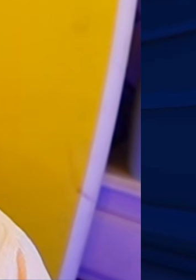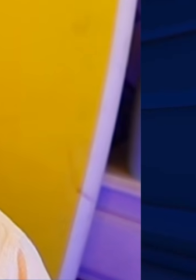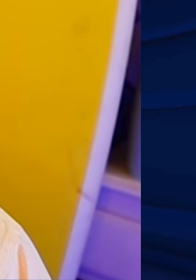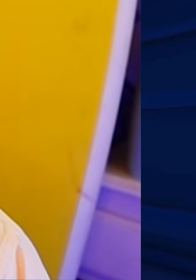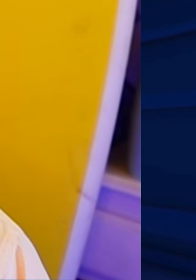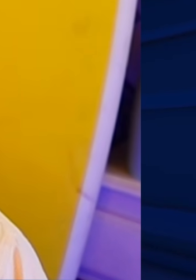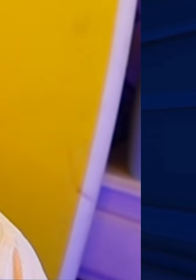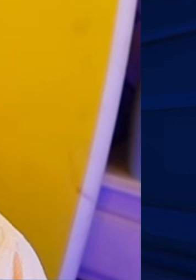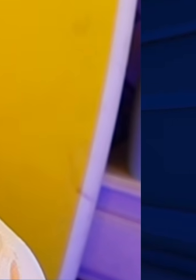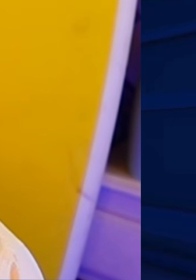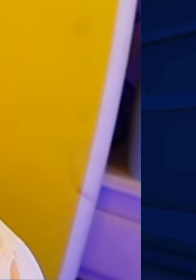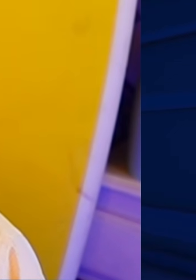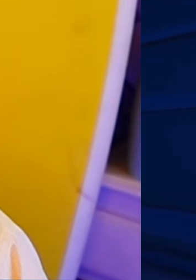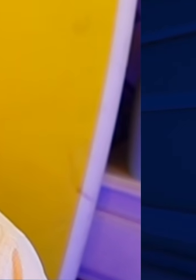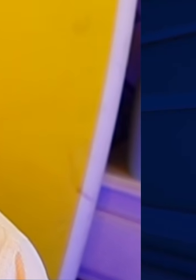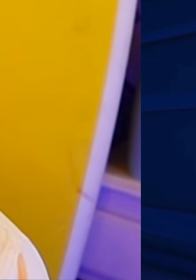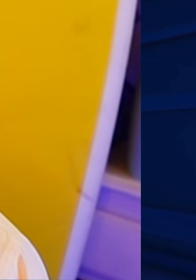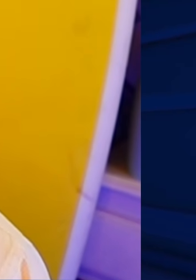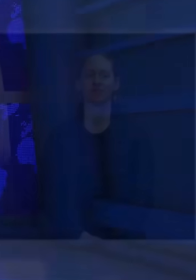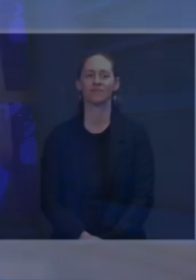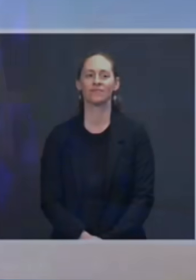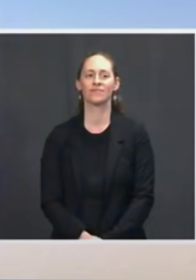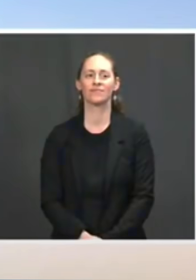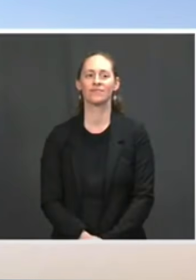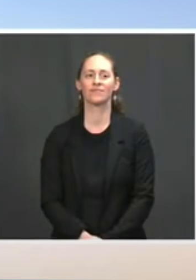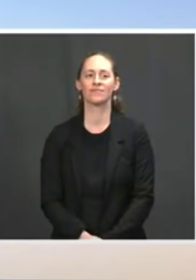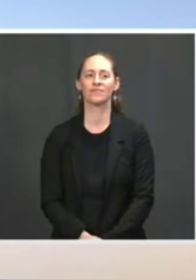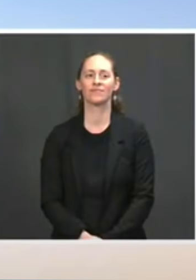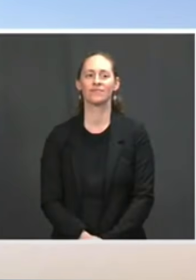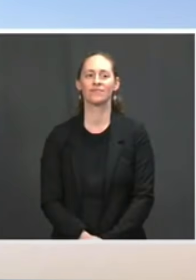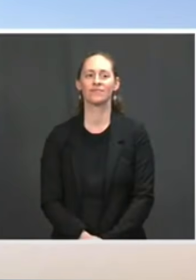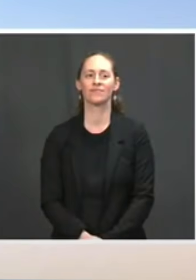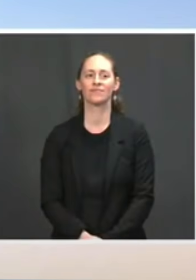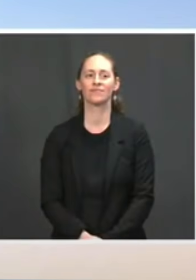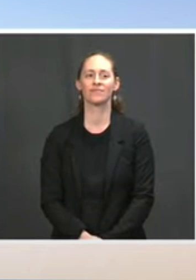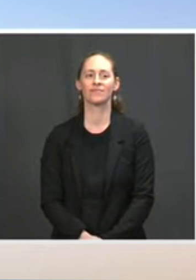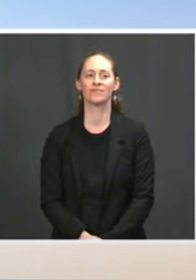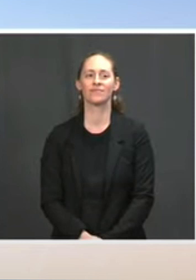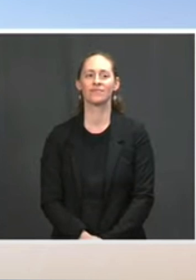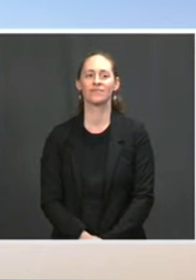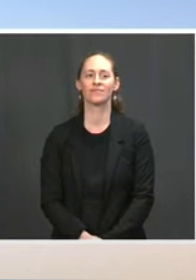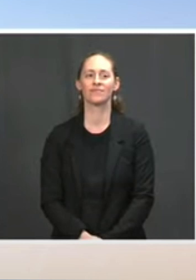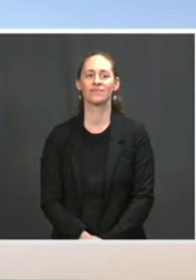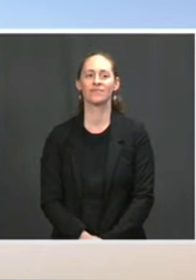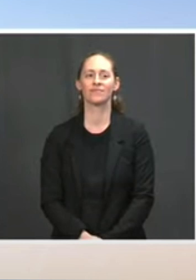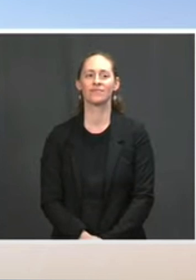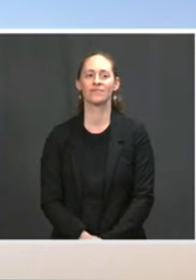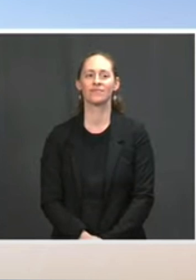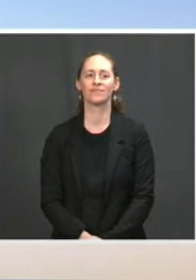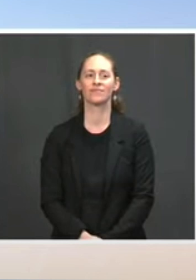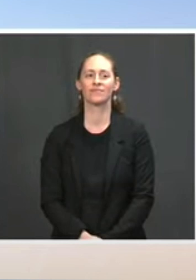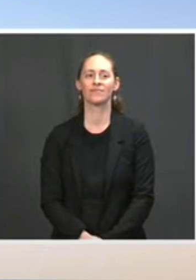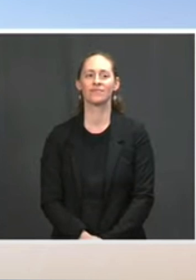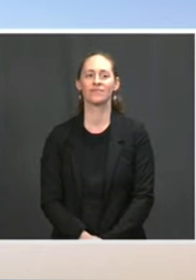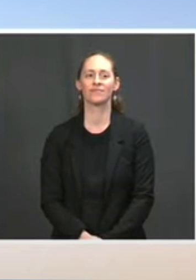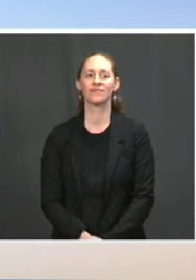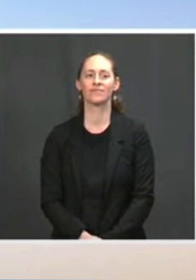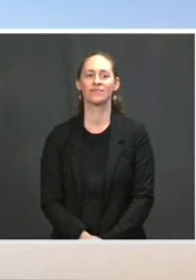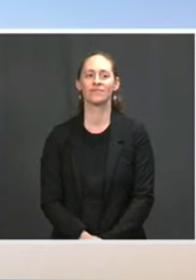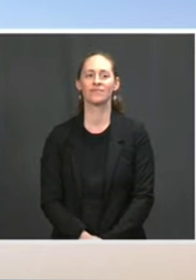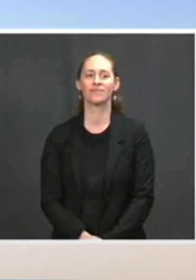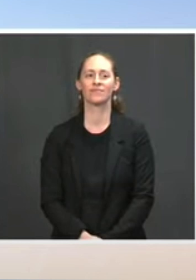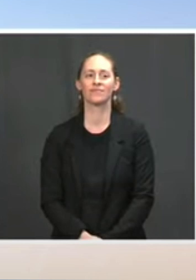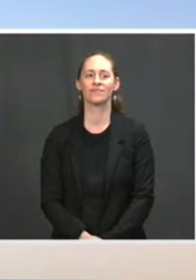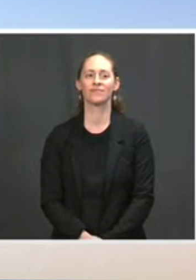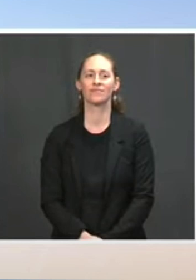wheel is just running for it because the color wheel can't stand all this green. There's just green everywhere. And yet there's no stimulus check